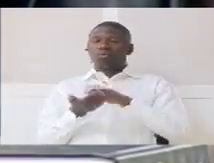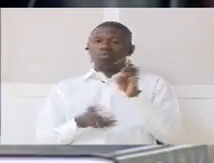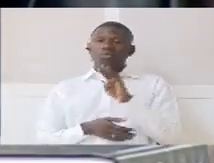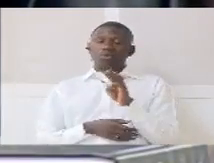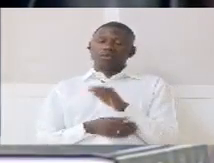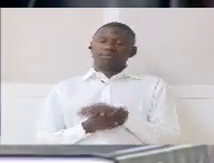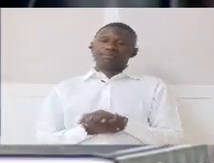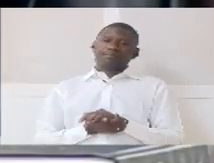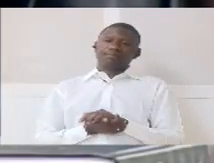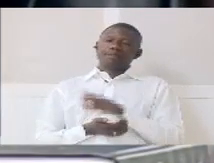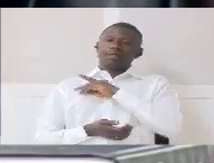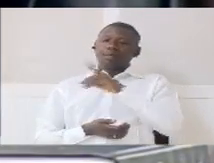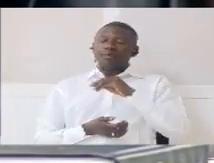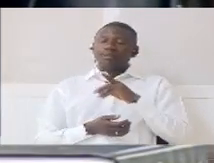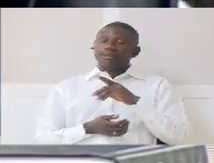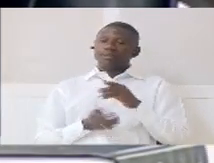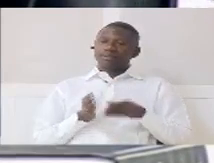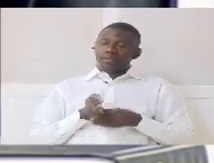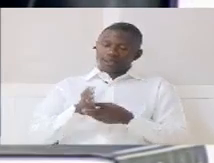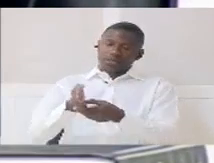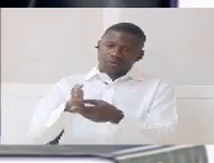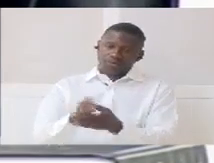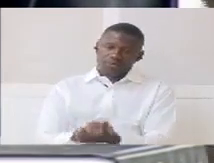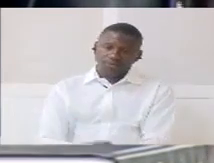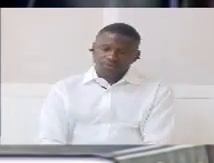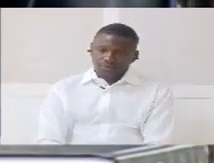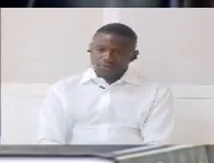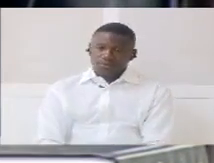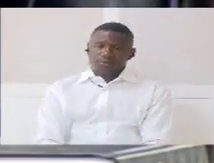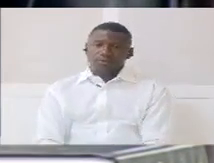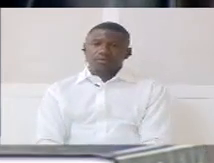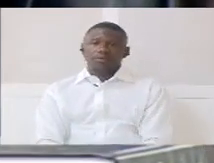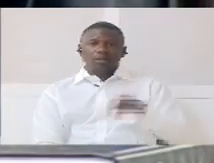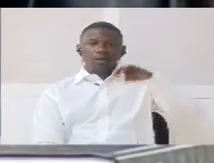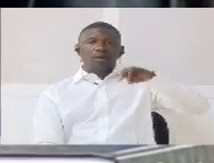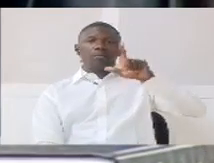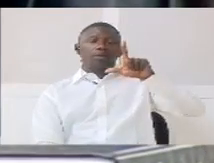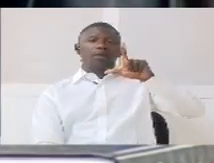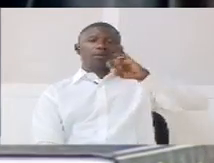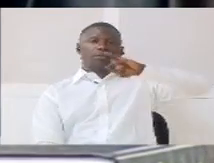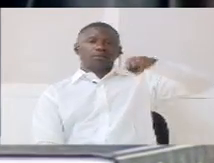director. The deputy director. Jaju, Mudlamin Jaju. Mudlamin Jaju.